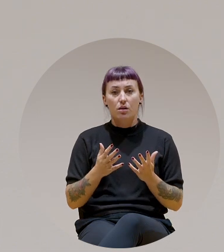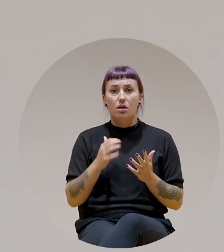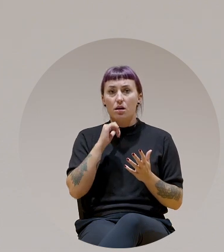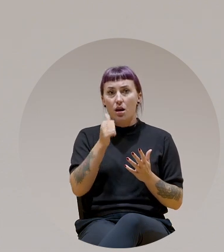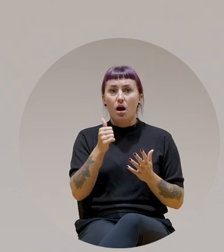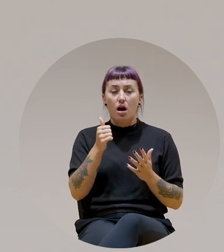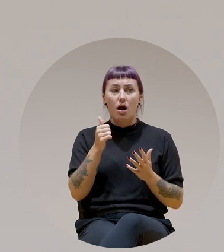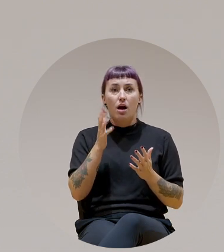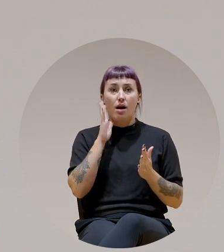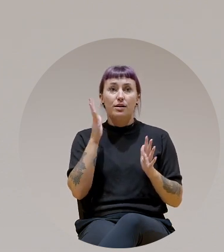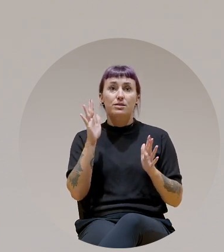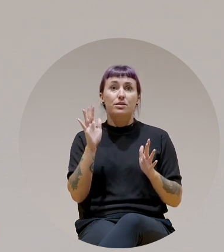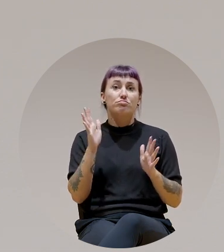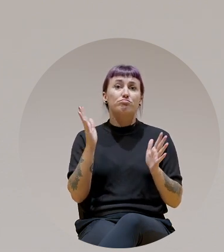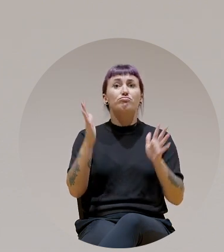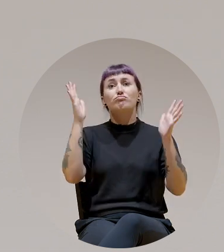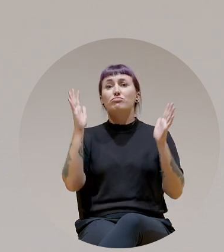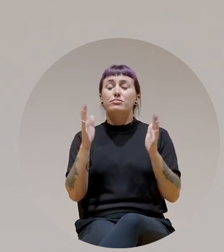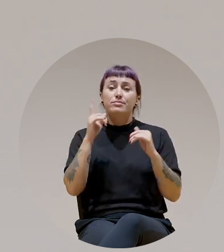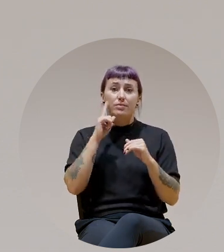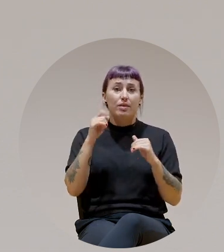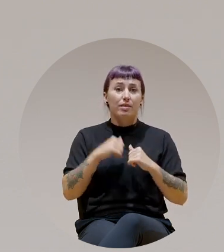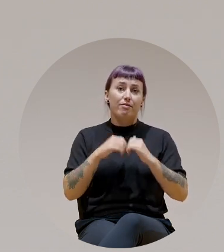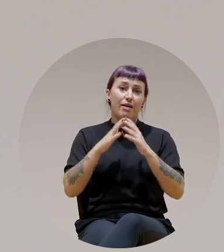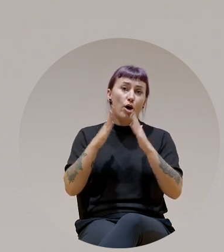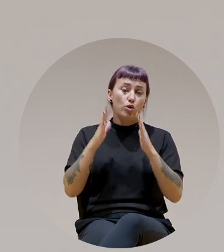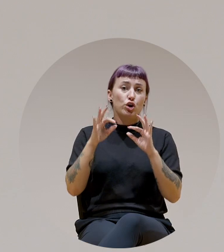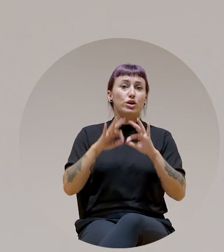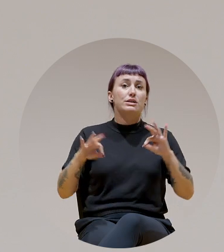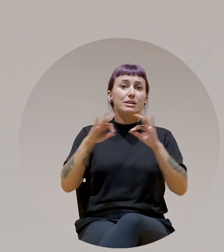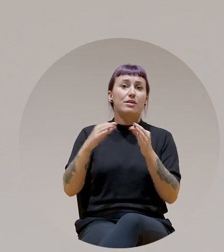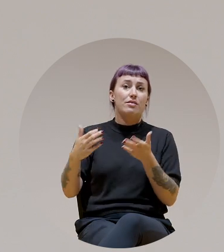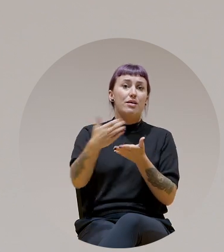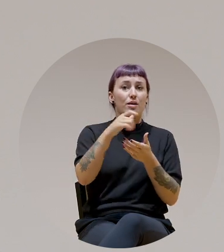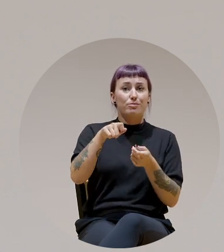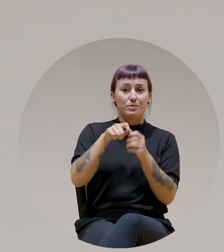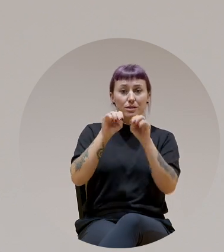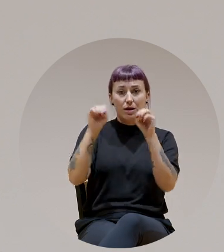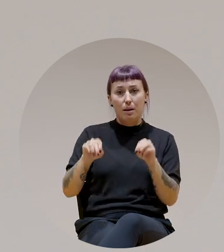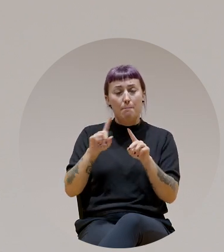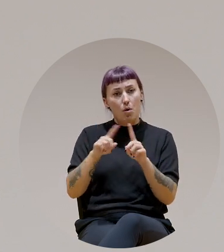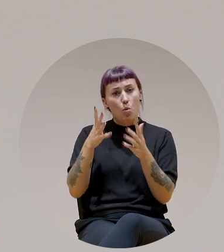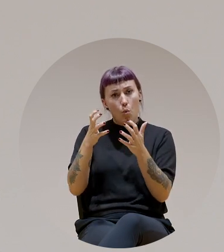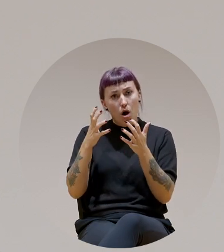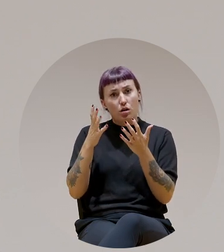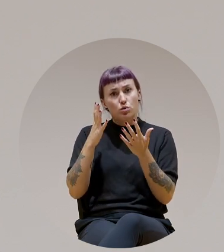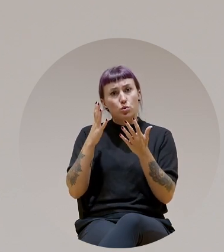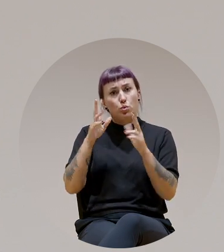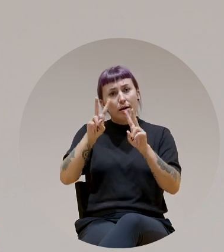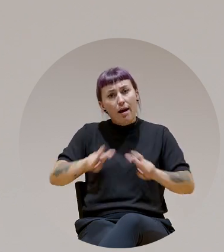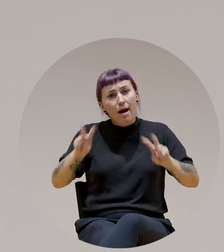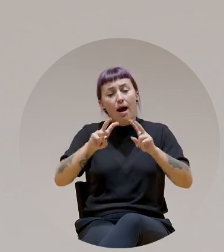not to glorify the founder or the significant collector of a particular museum, but to really